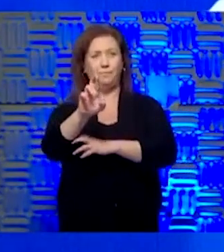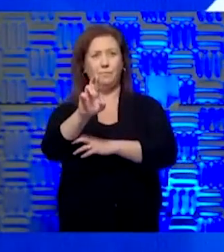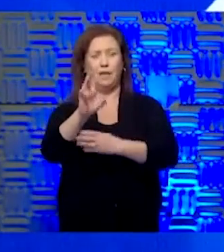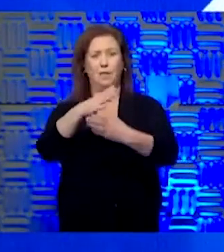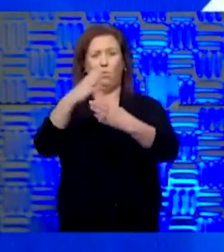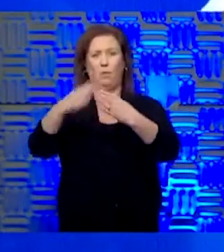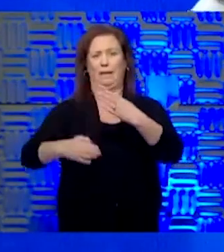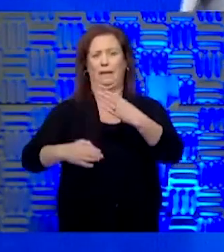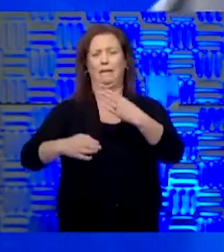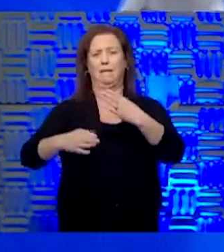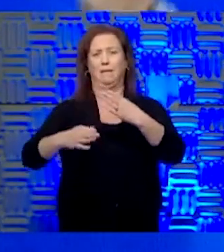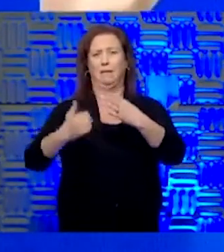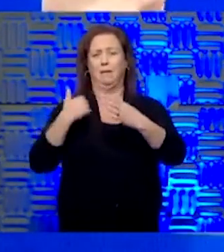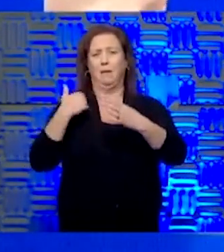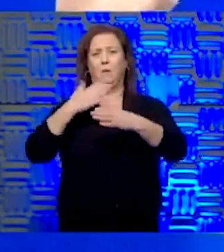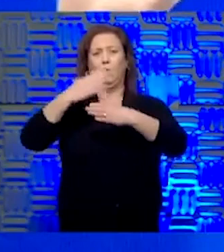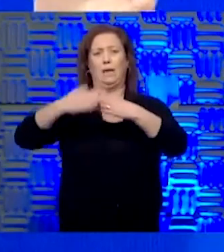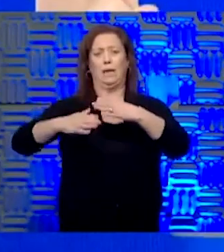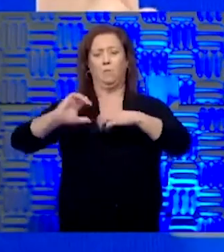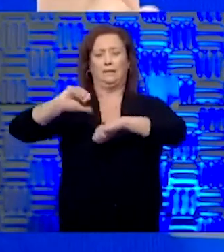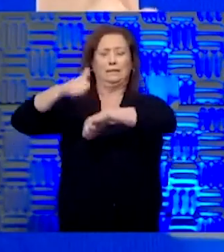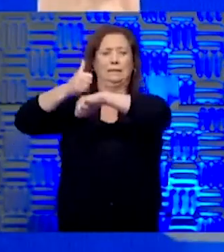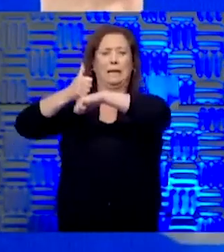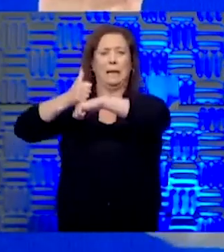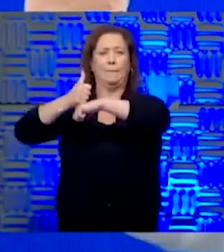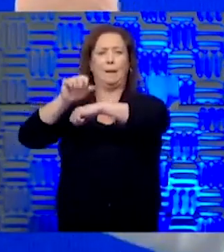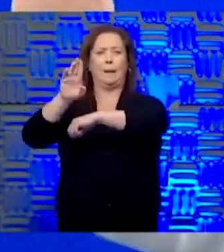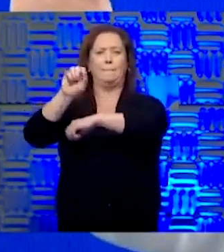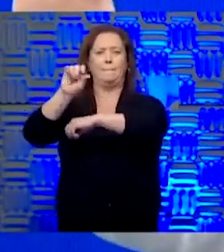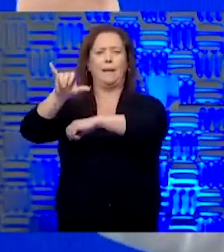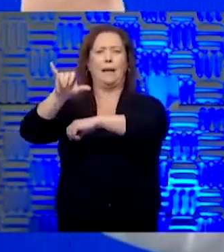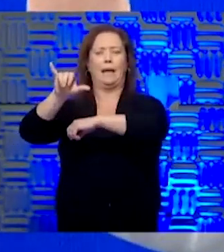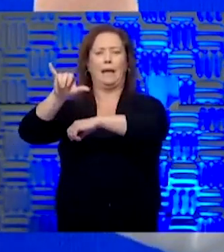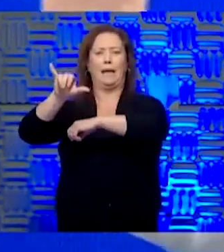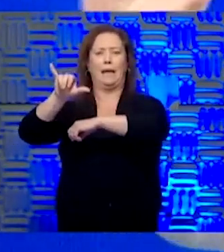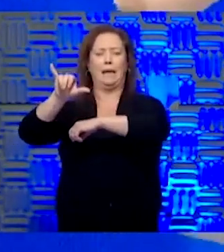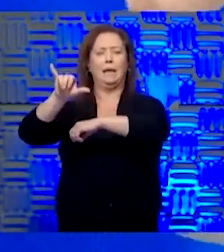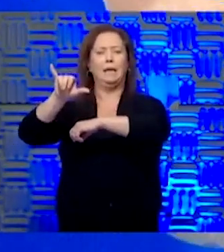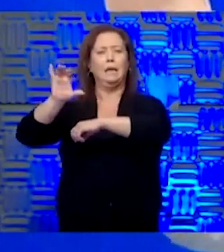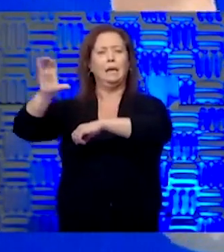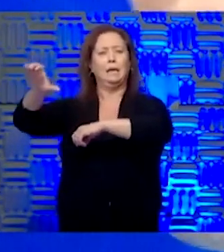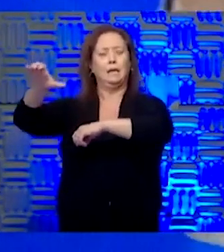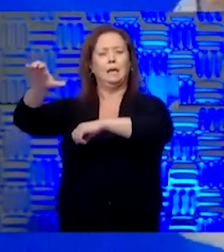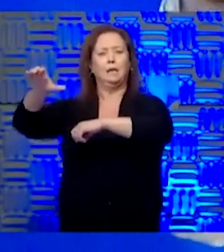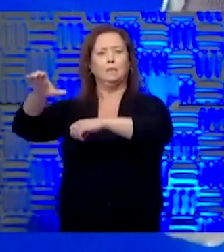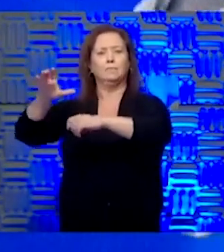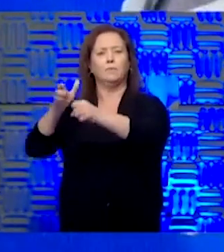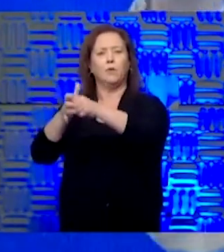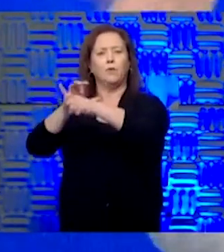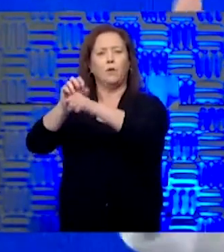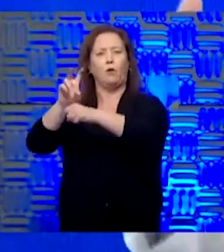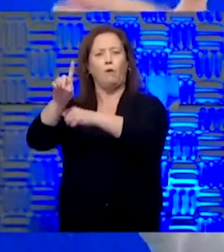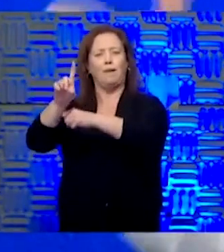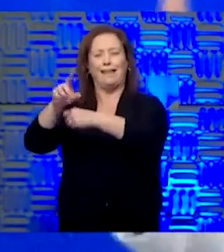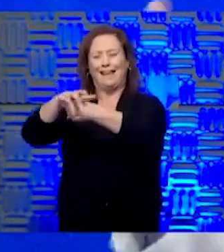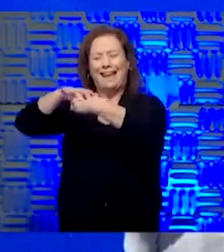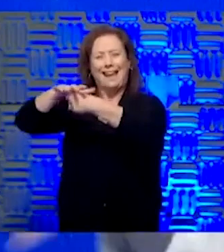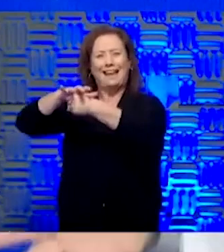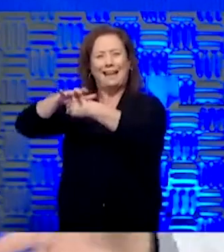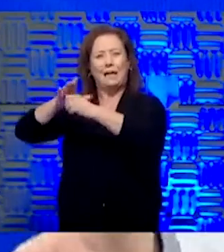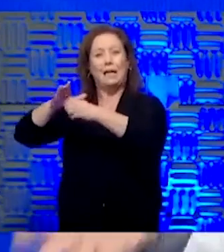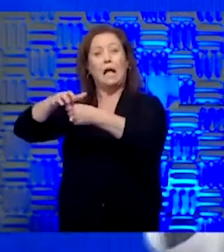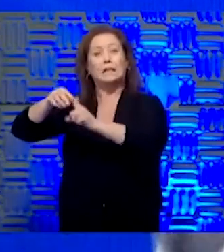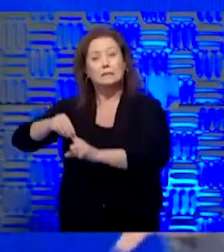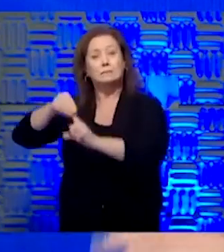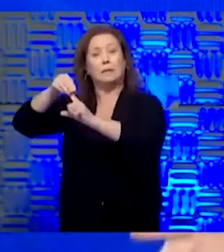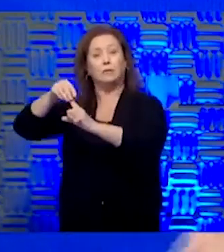we built an entire bay for the emergency room in the ambulance bay. Ambulance drivers may not be super happy, but the reality is what we did is we created an area for